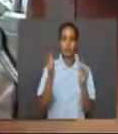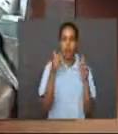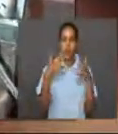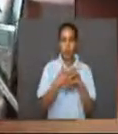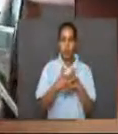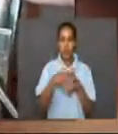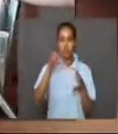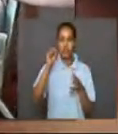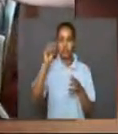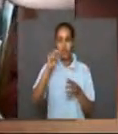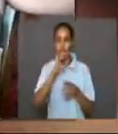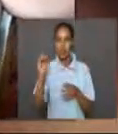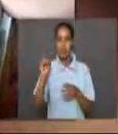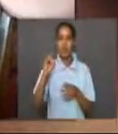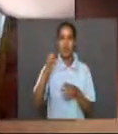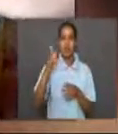Let's get back to our lesson.